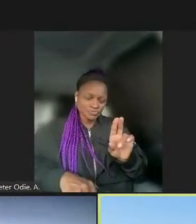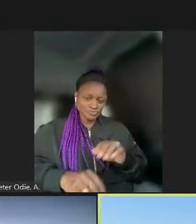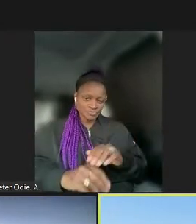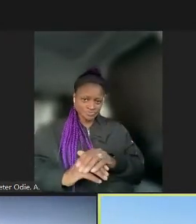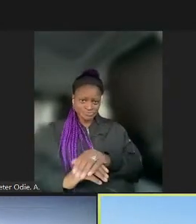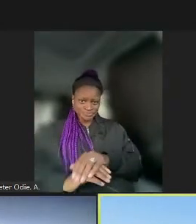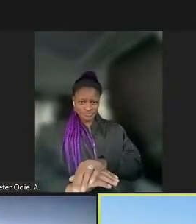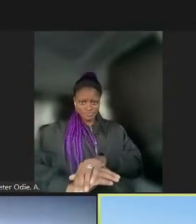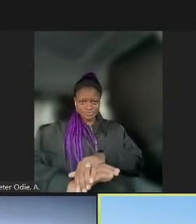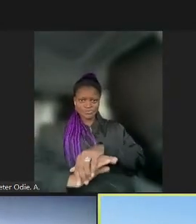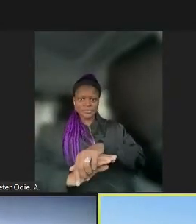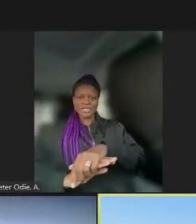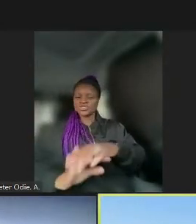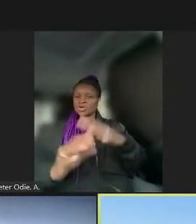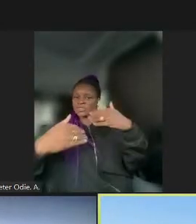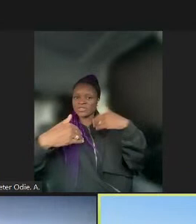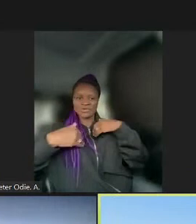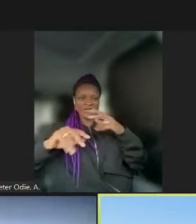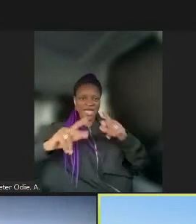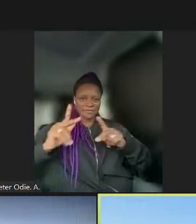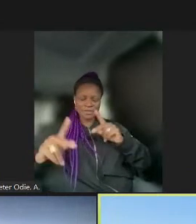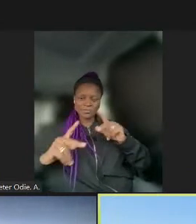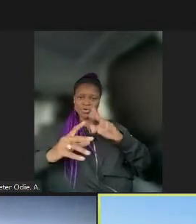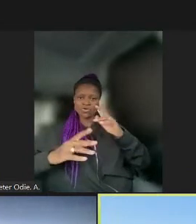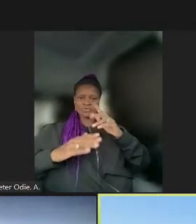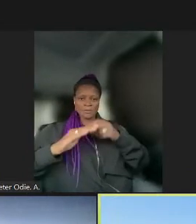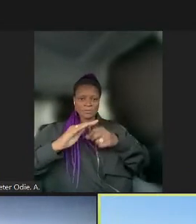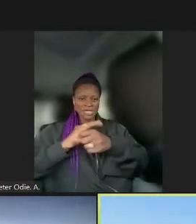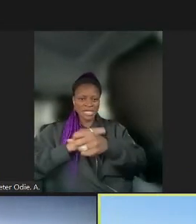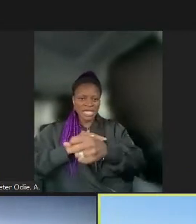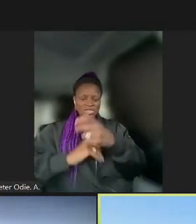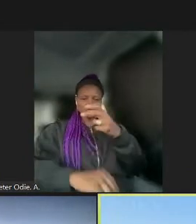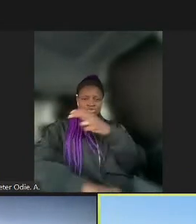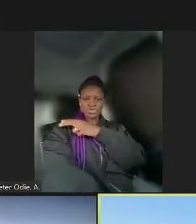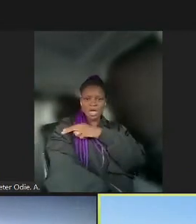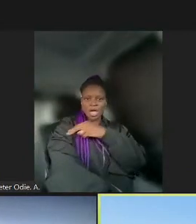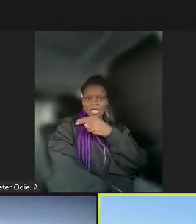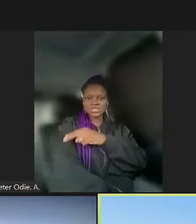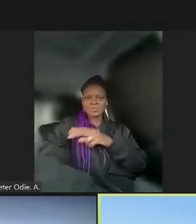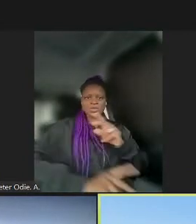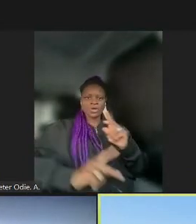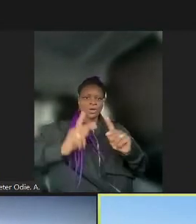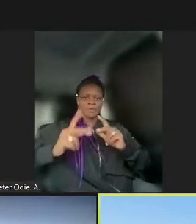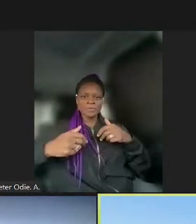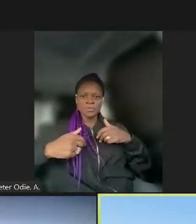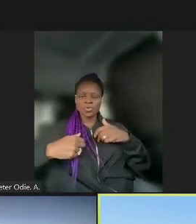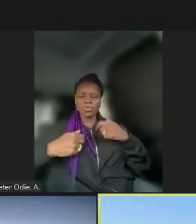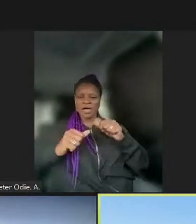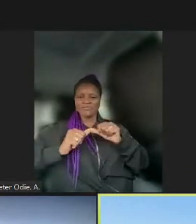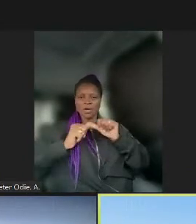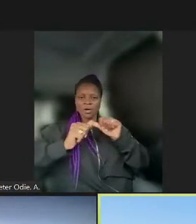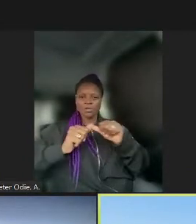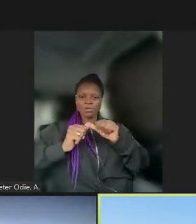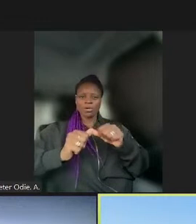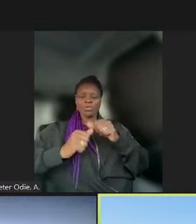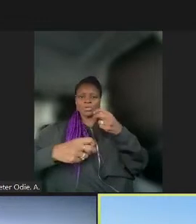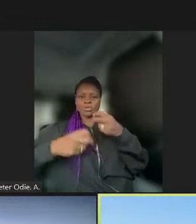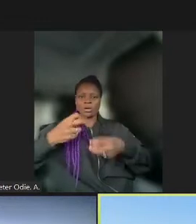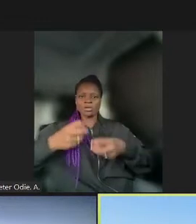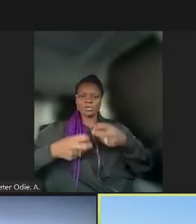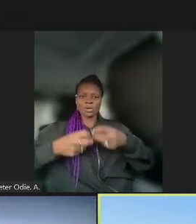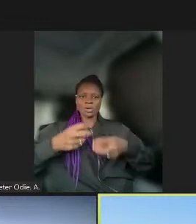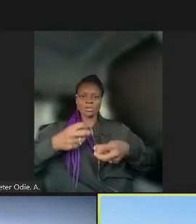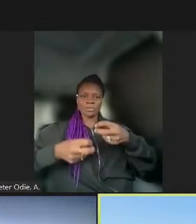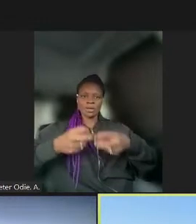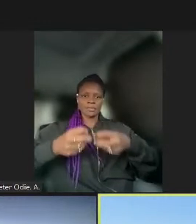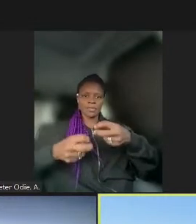have been severely affected and have long-term complications of it. It's much, much worse compared to the